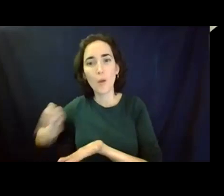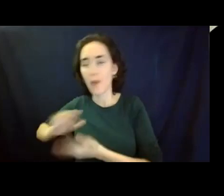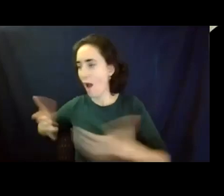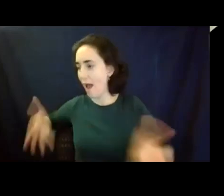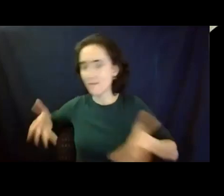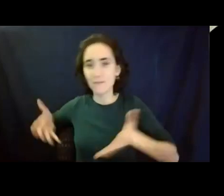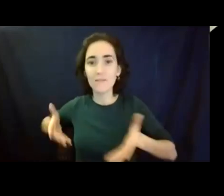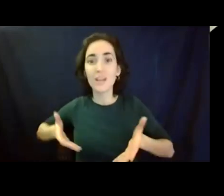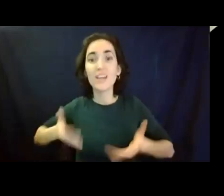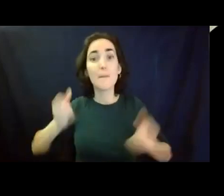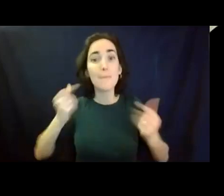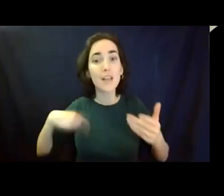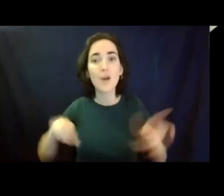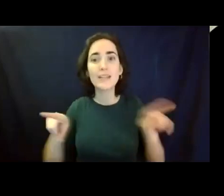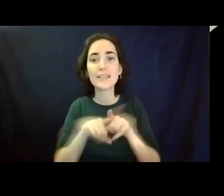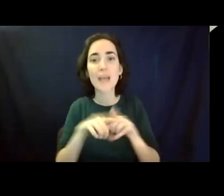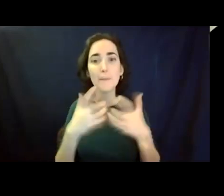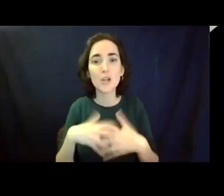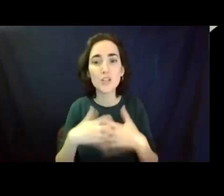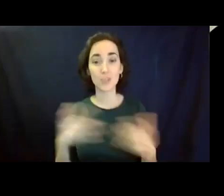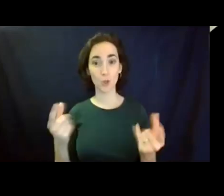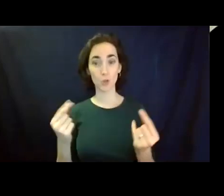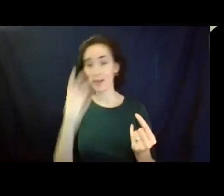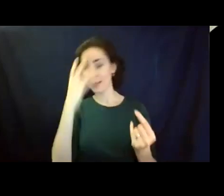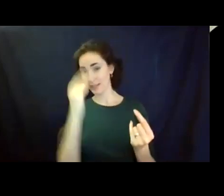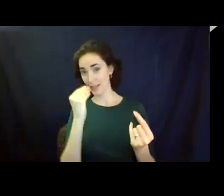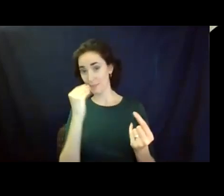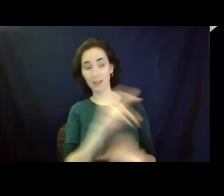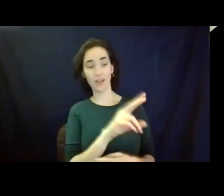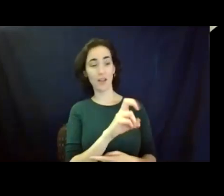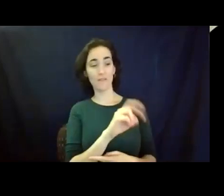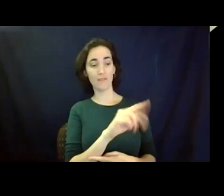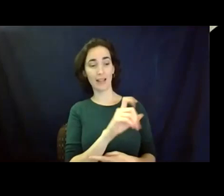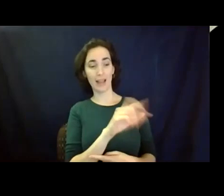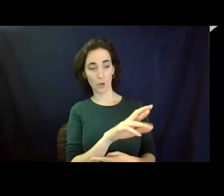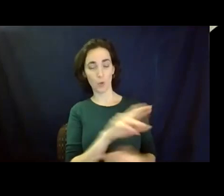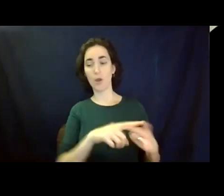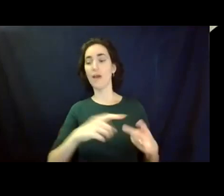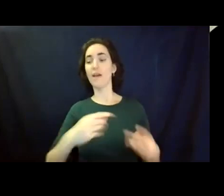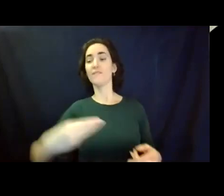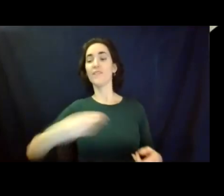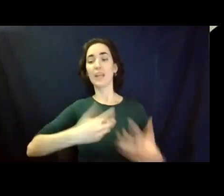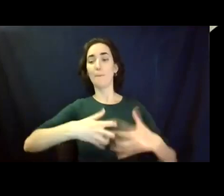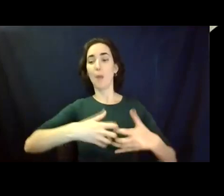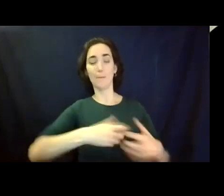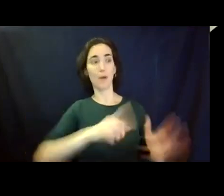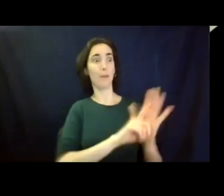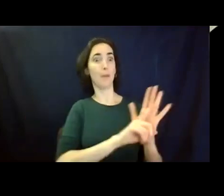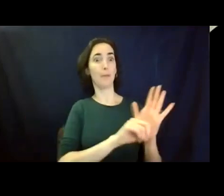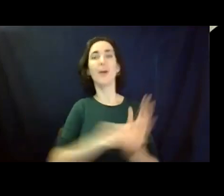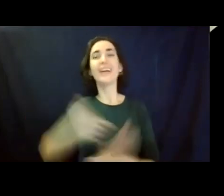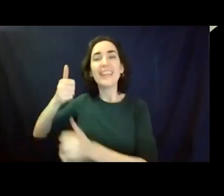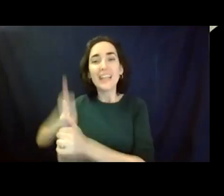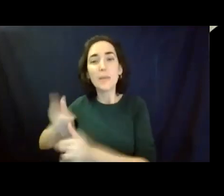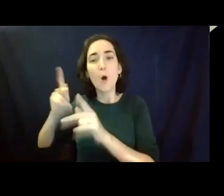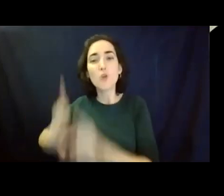had the same machines. So overnight while we were sleeping, ventilators and feeding pumps would go off, and every person on the bus who had a ventilator or